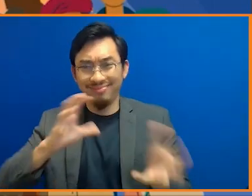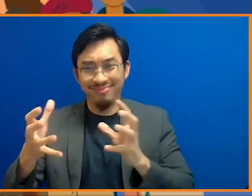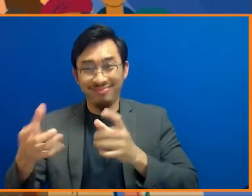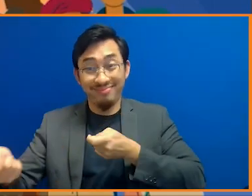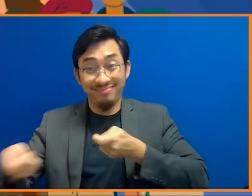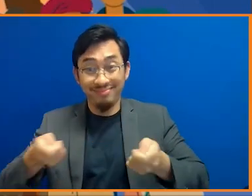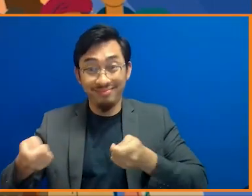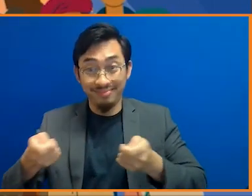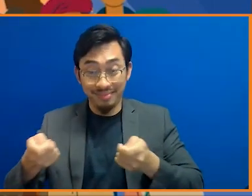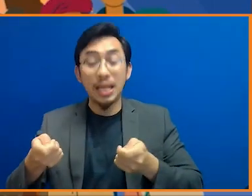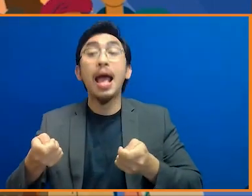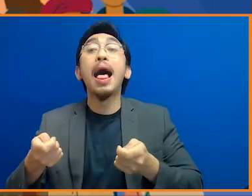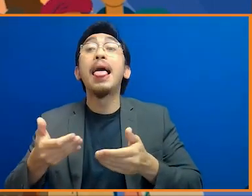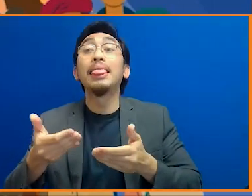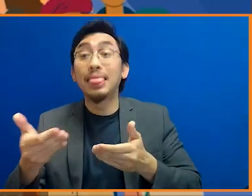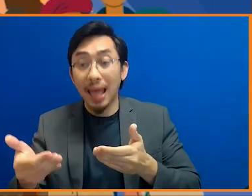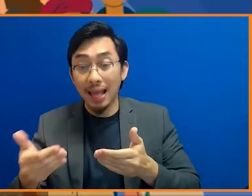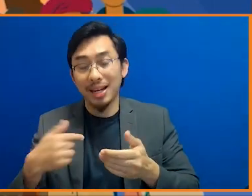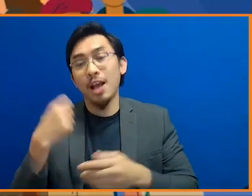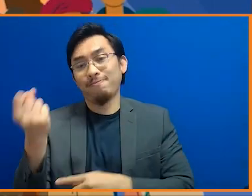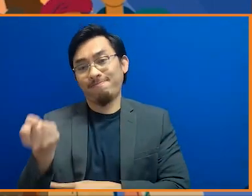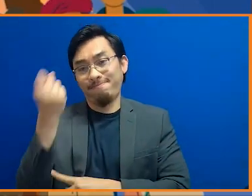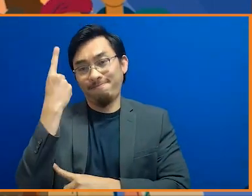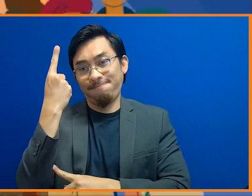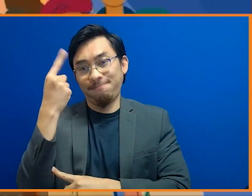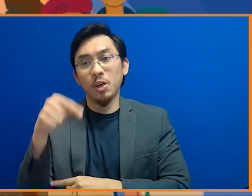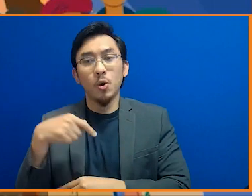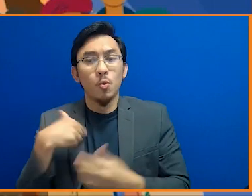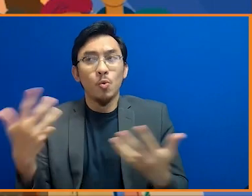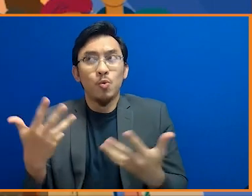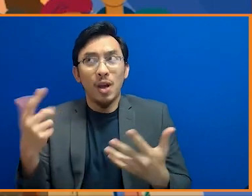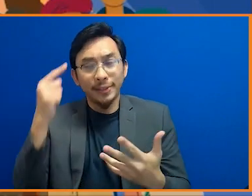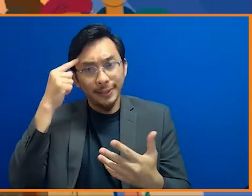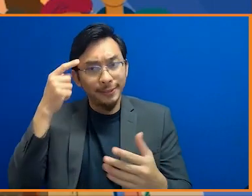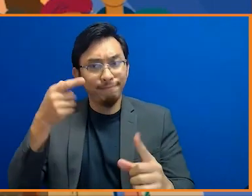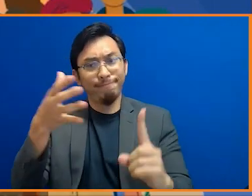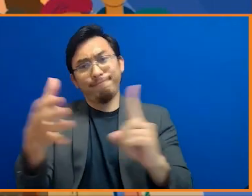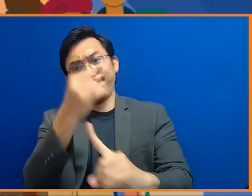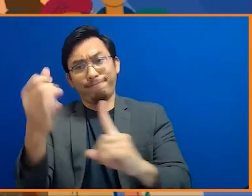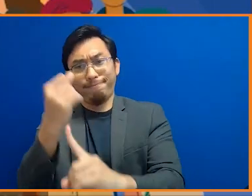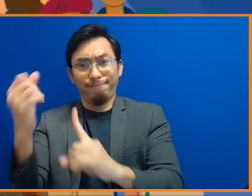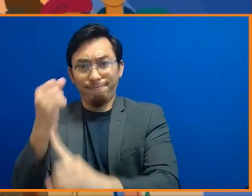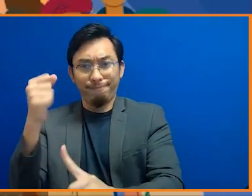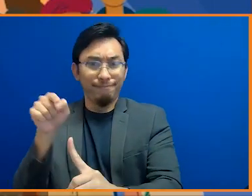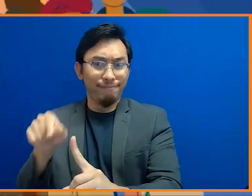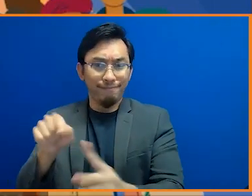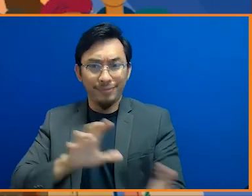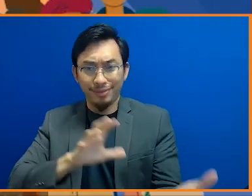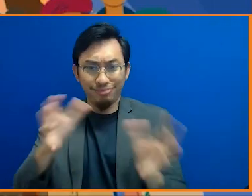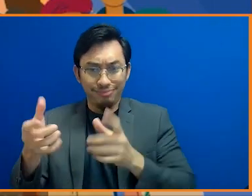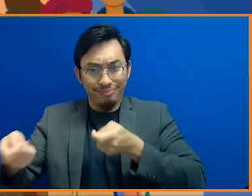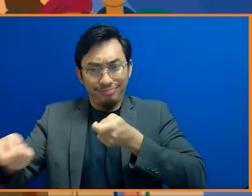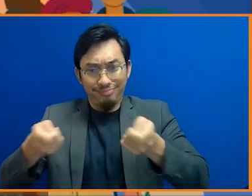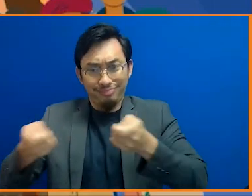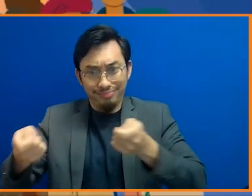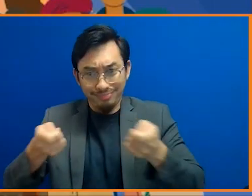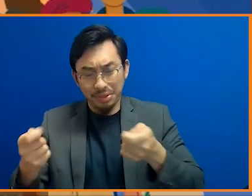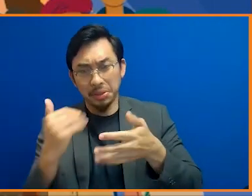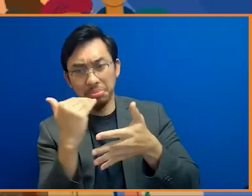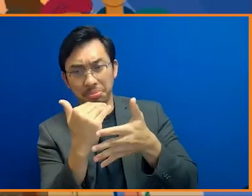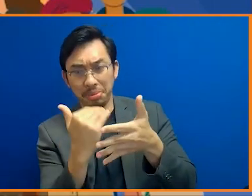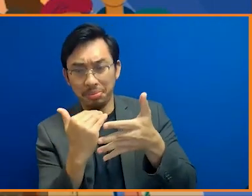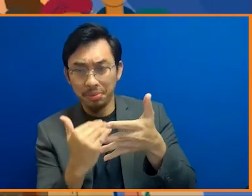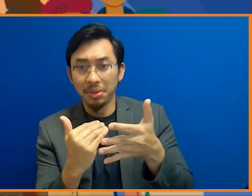disaster management. And then we will understand, we expect that we can understand the concept of disaster risk management and